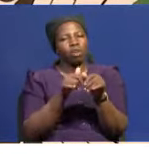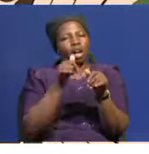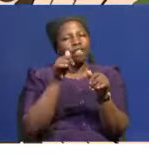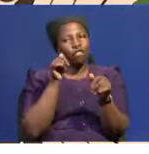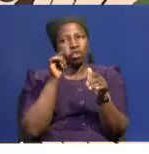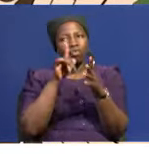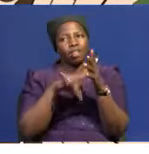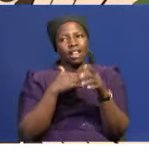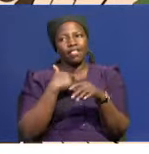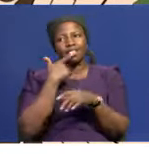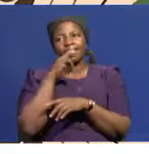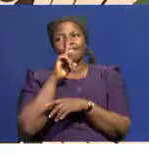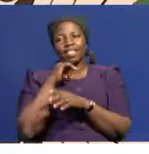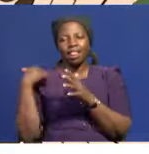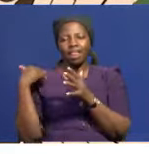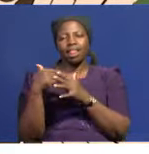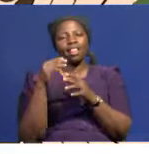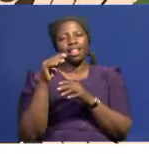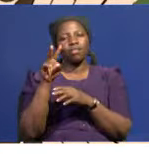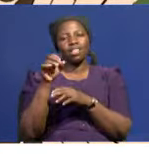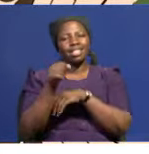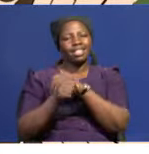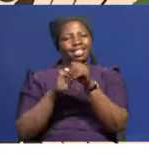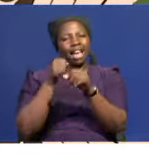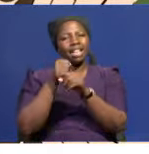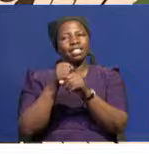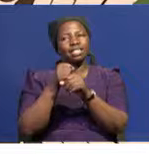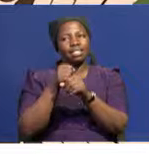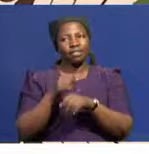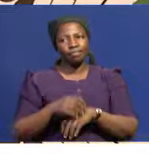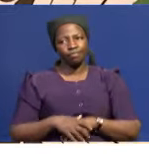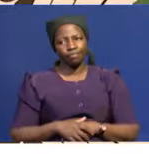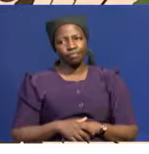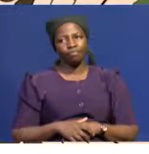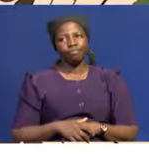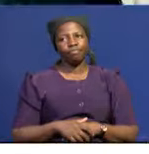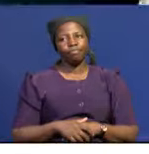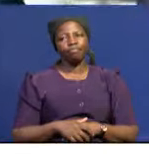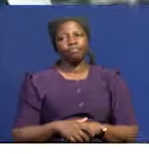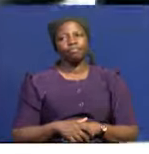last 20 years as a rhetorical commitment by states to